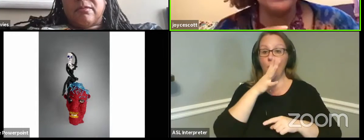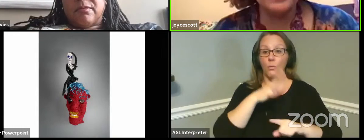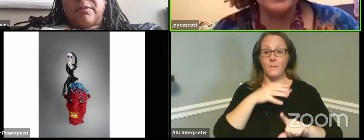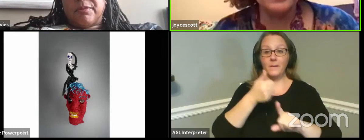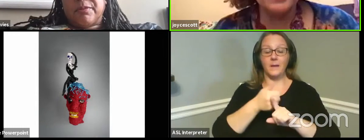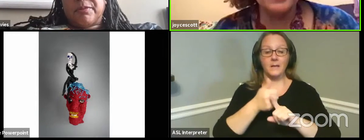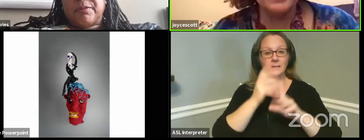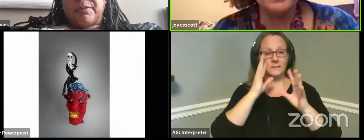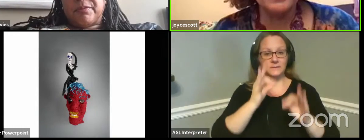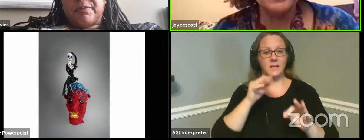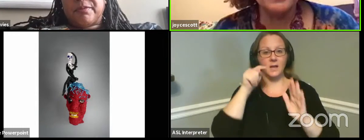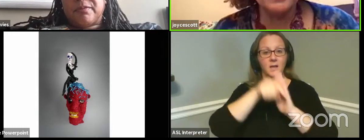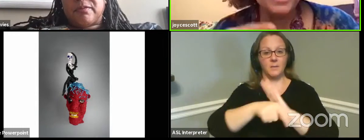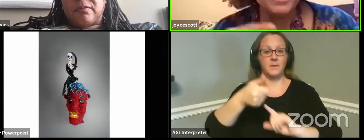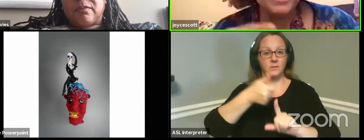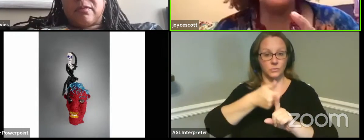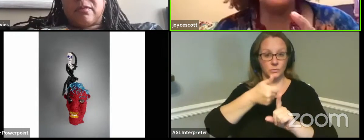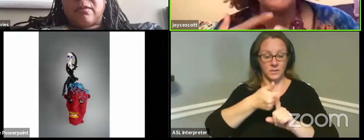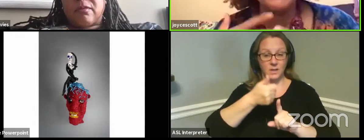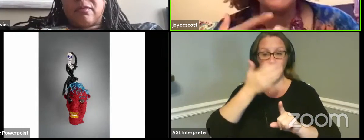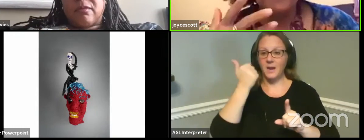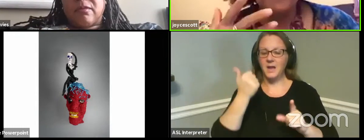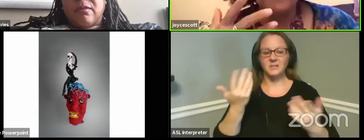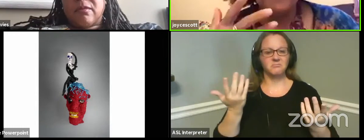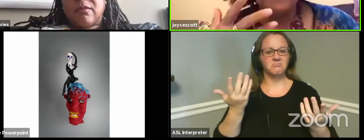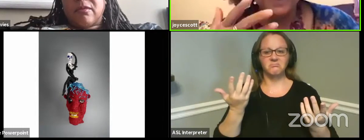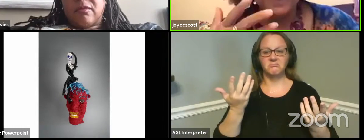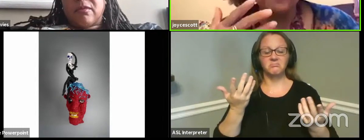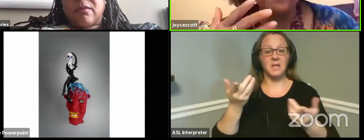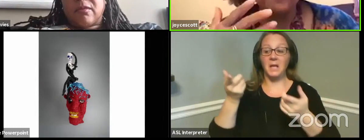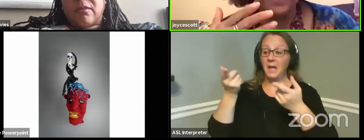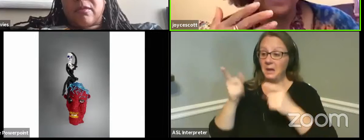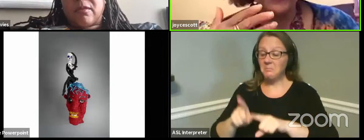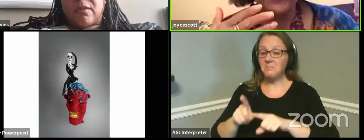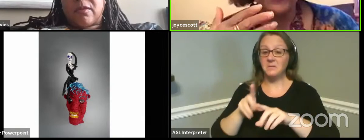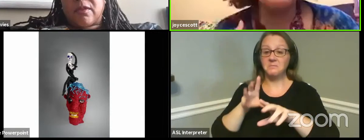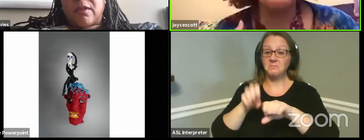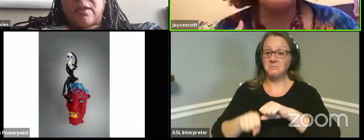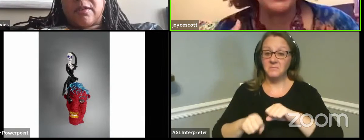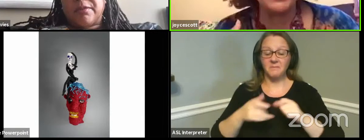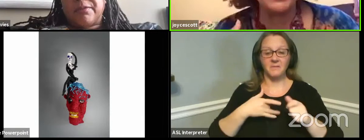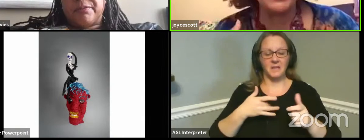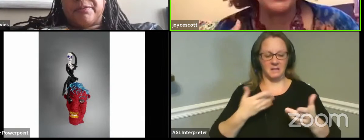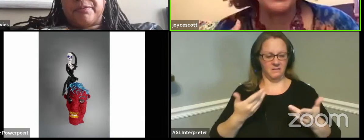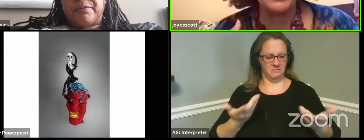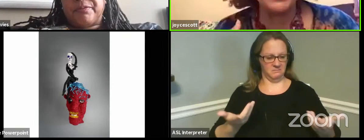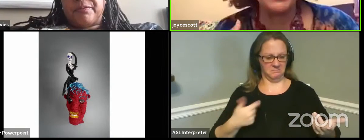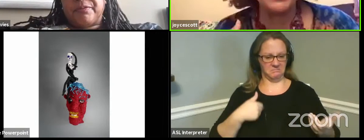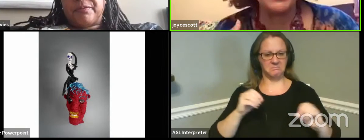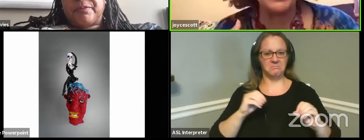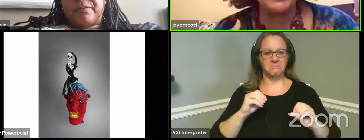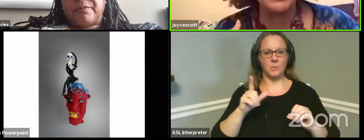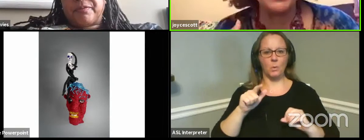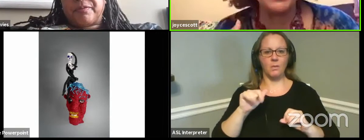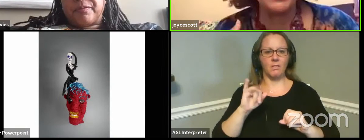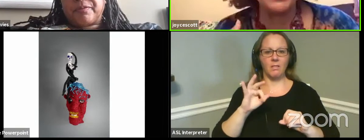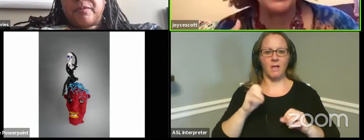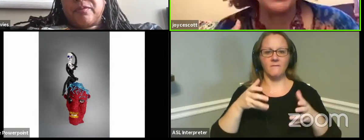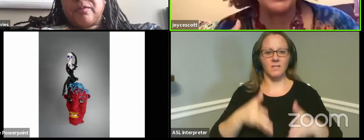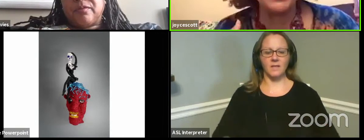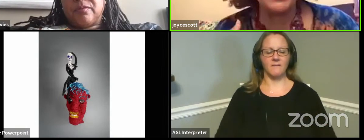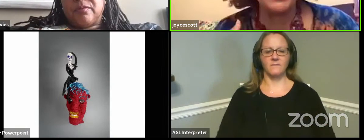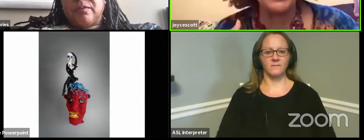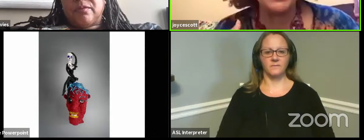because she has no life after this. And in fact, she's living as the dead. Next.